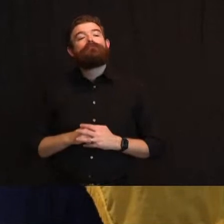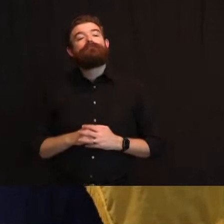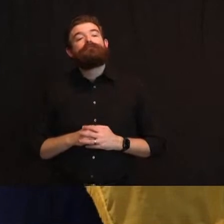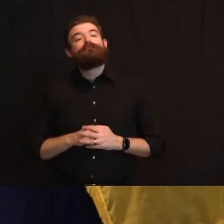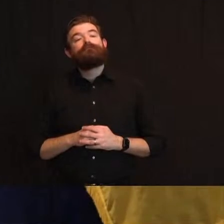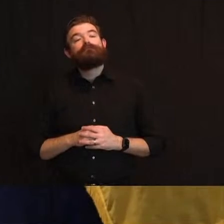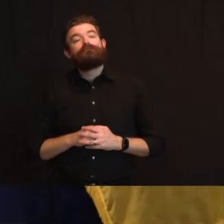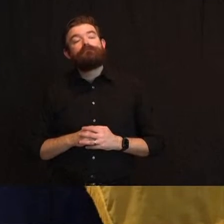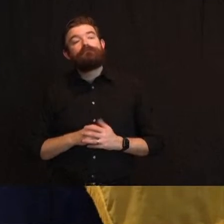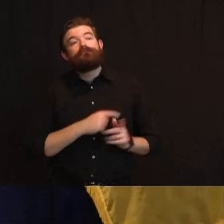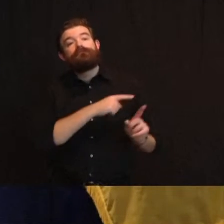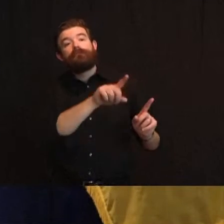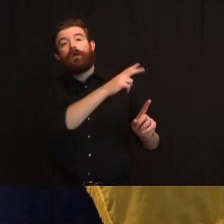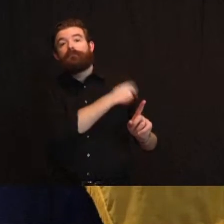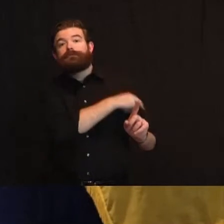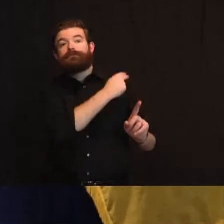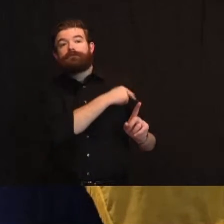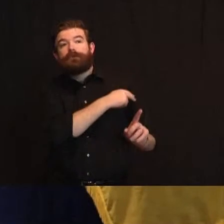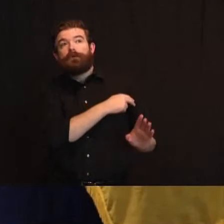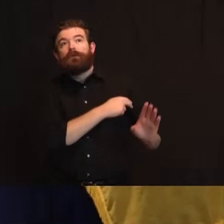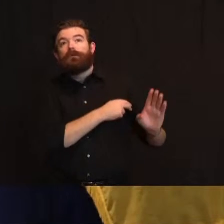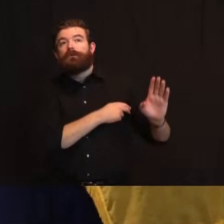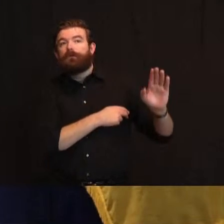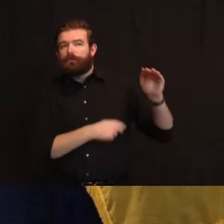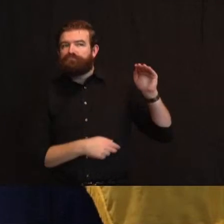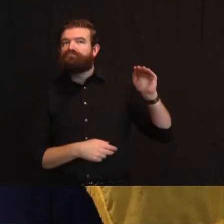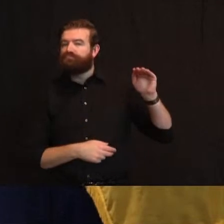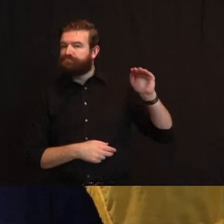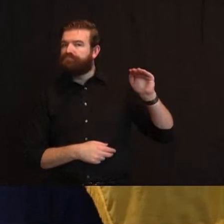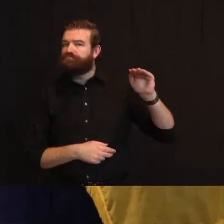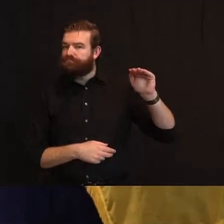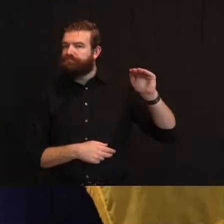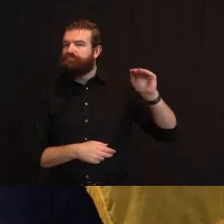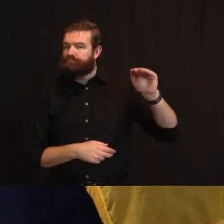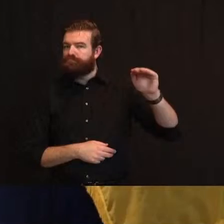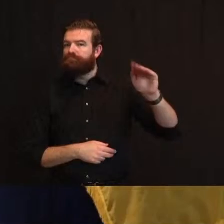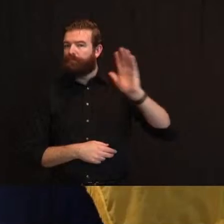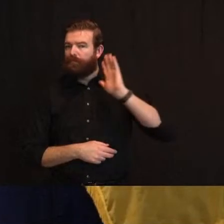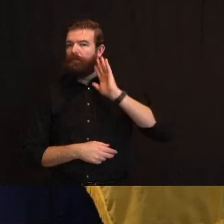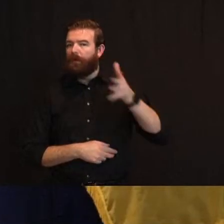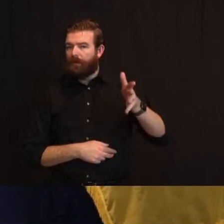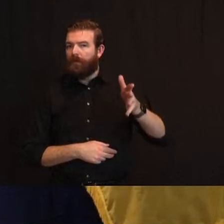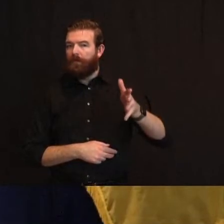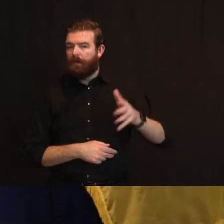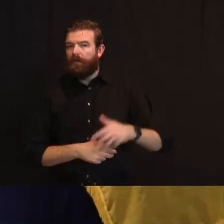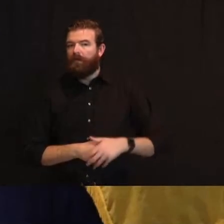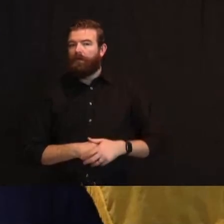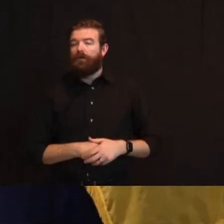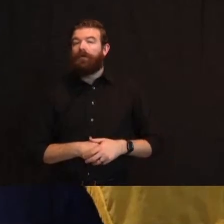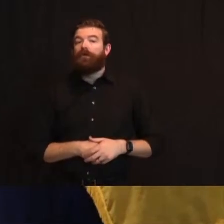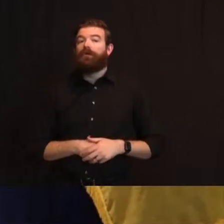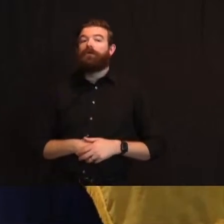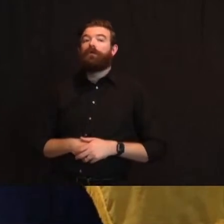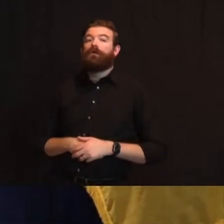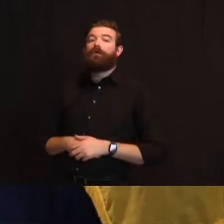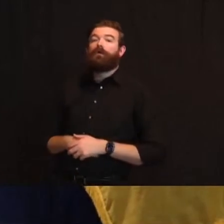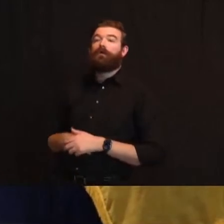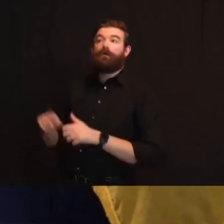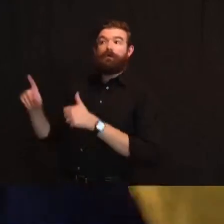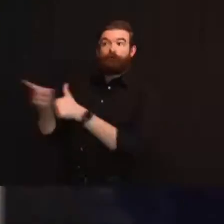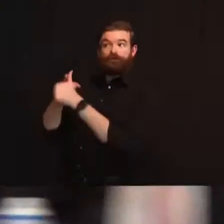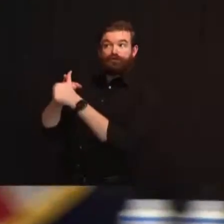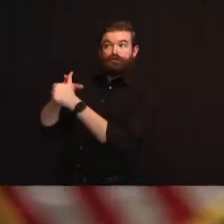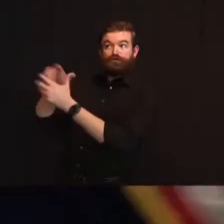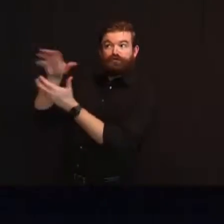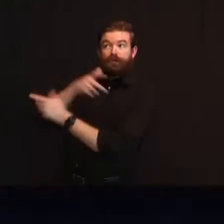flatten. That would be good. And I believe the first batch is still 76,000. You should talk about timing.